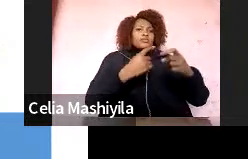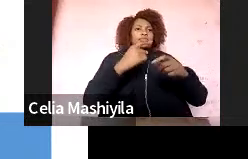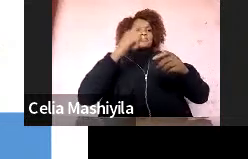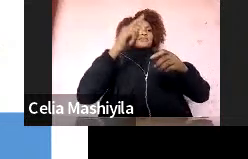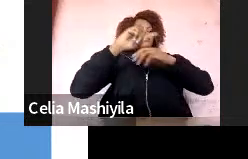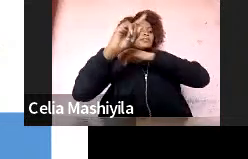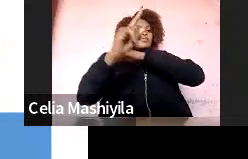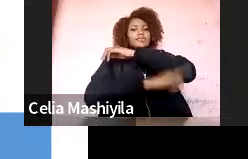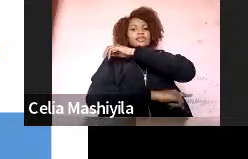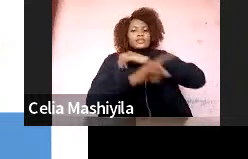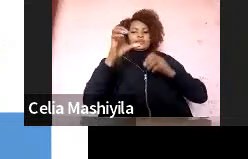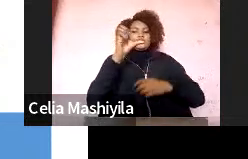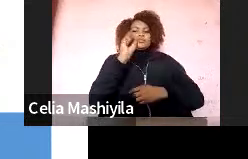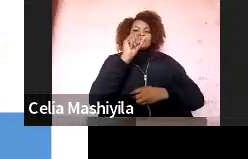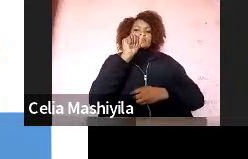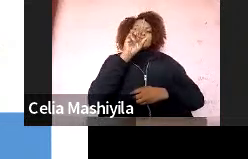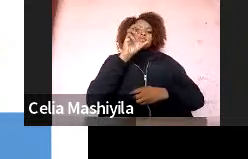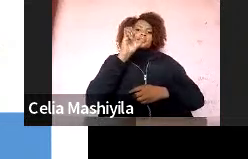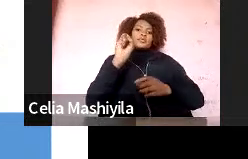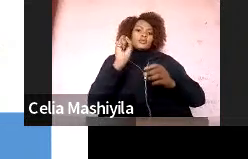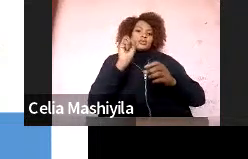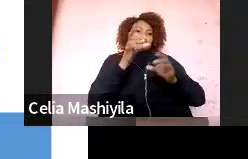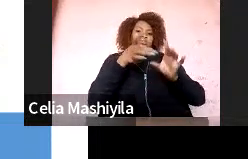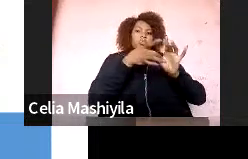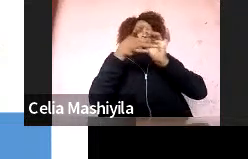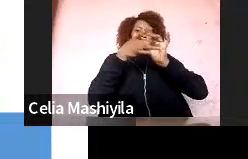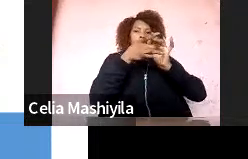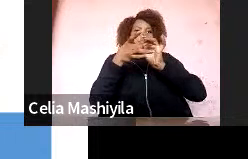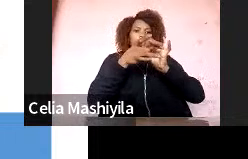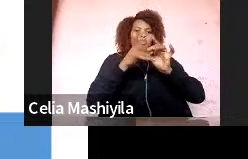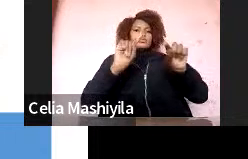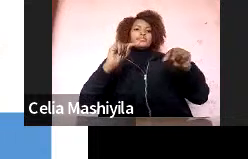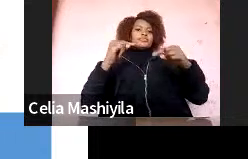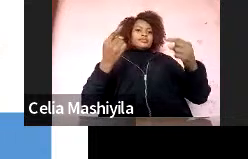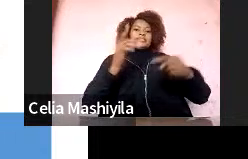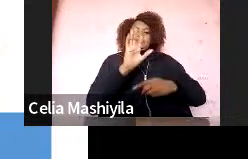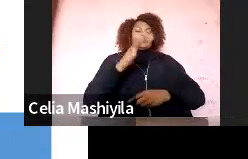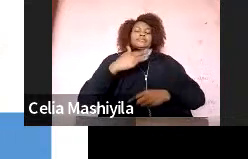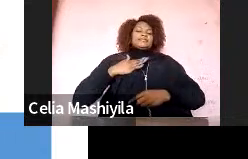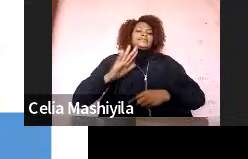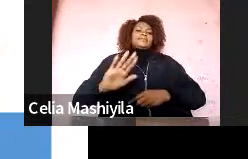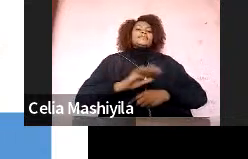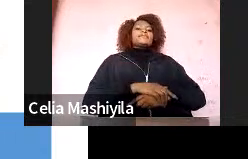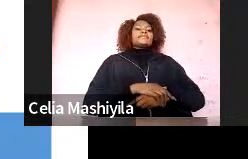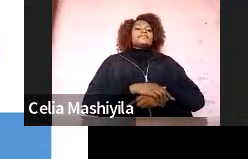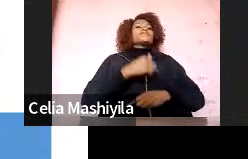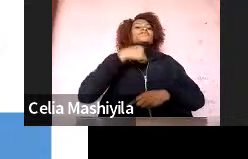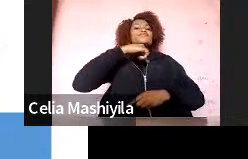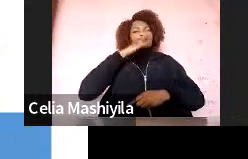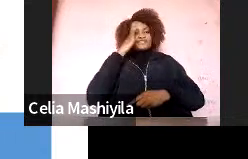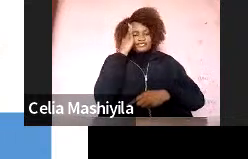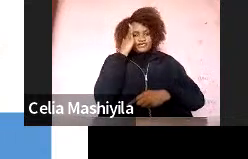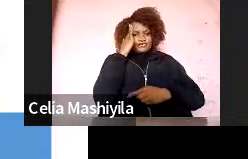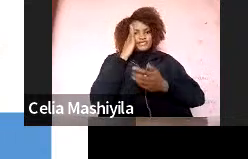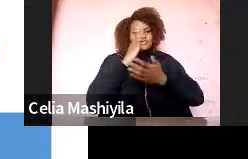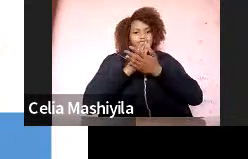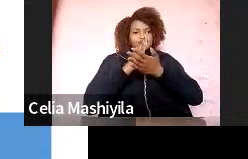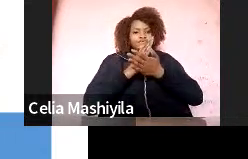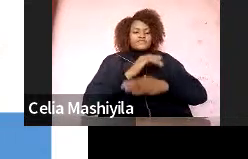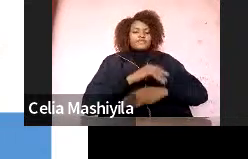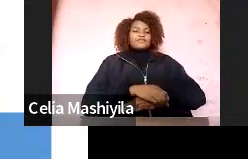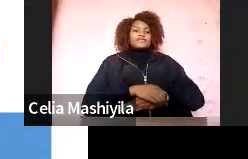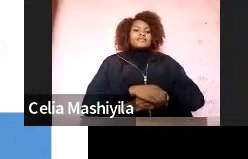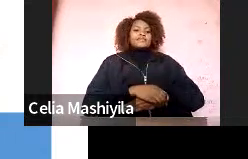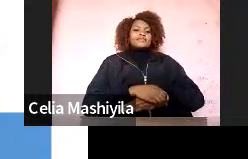SARS. Also, we are fully aware, if you have